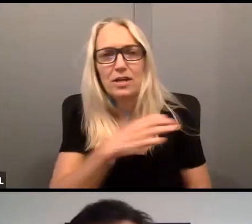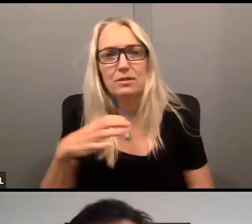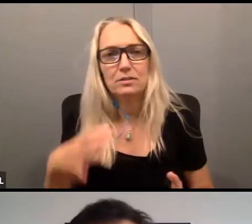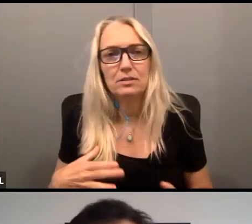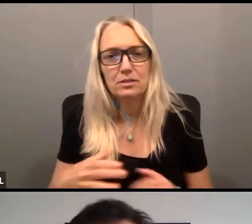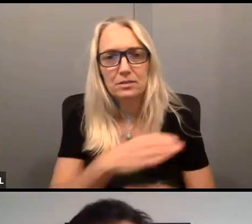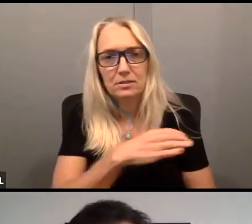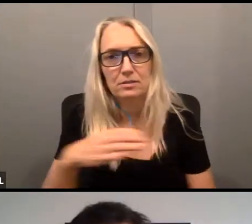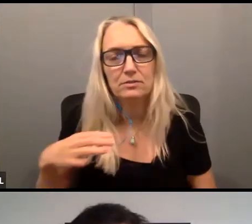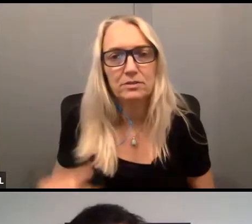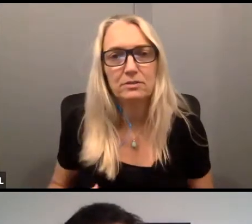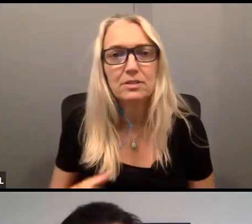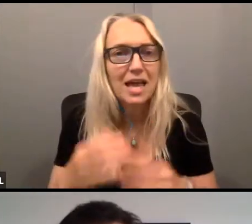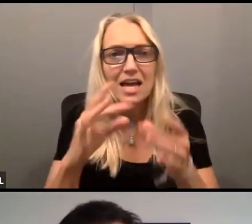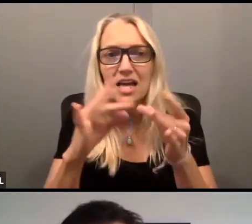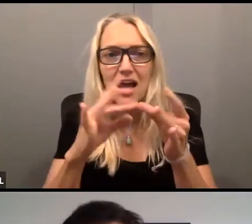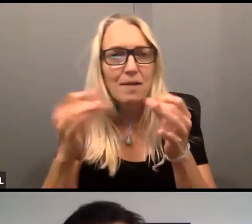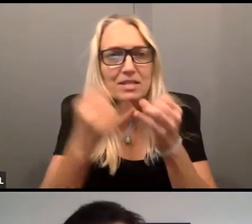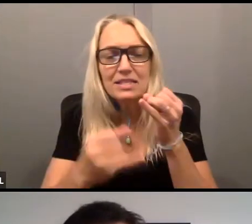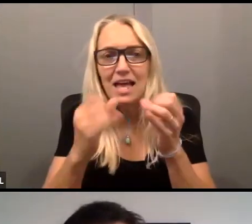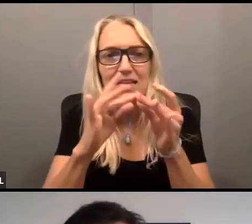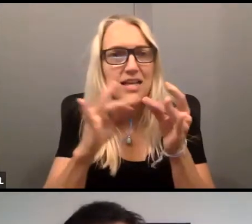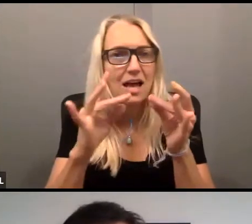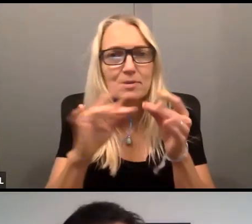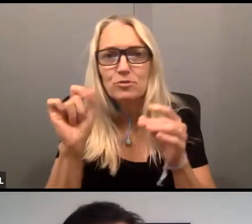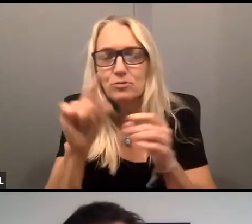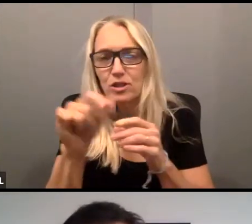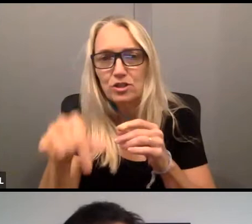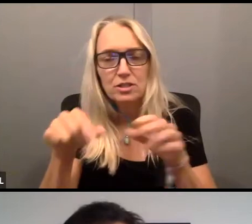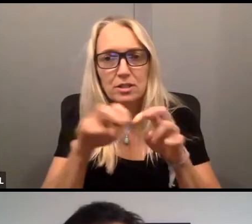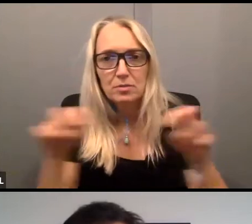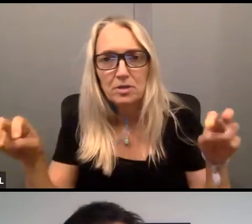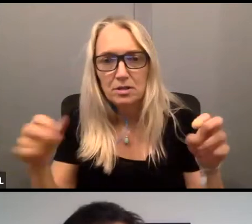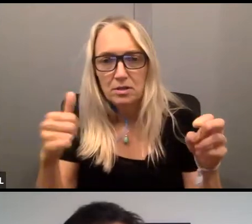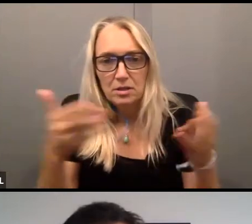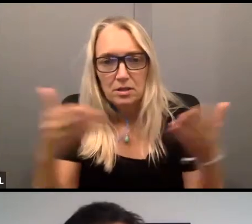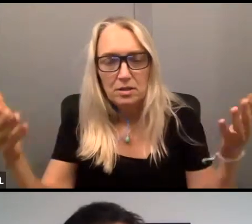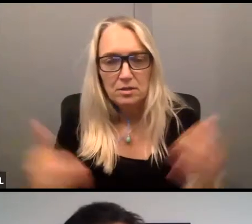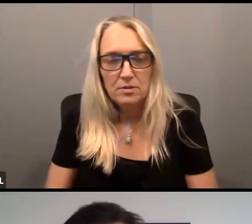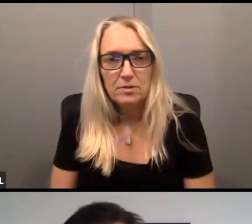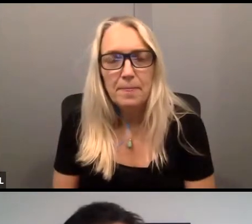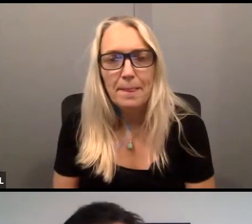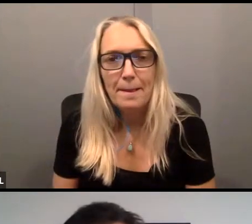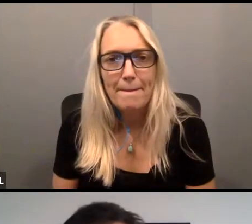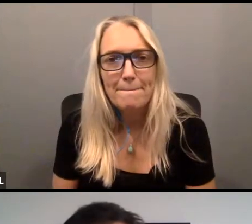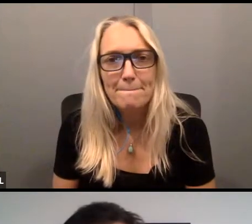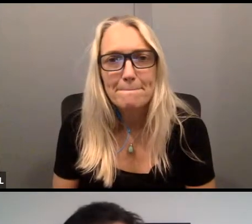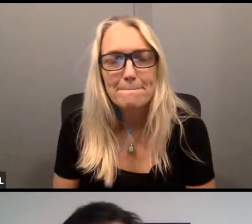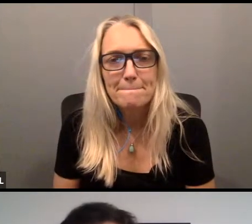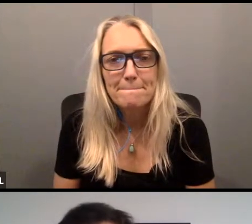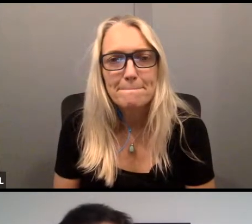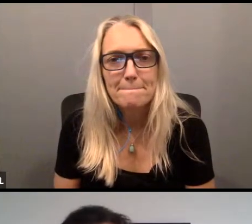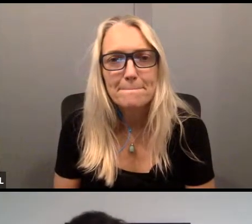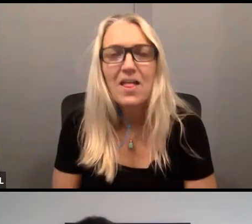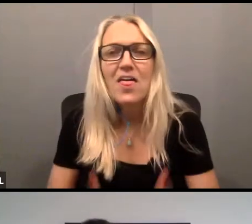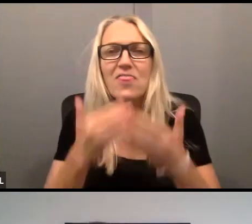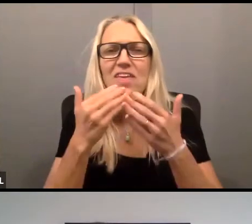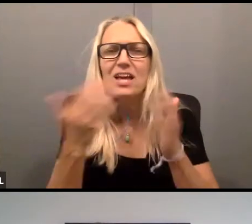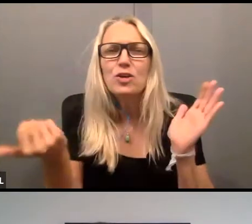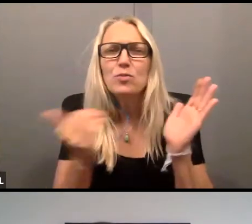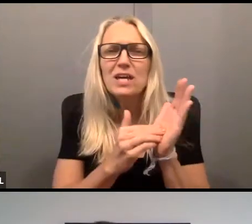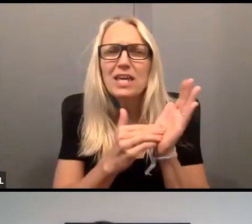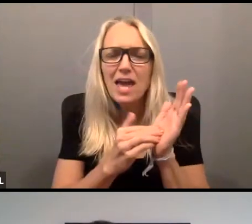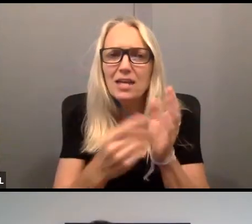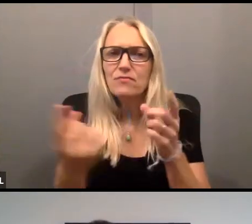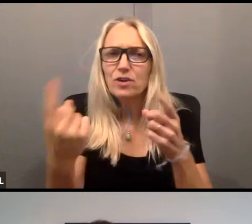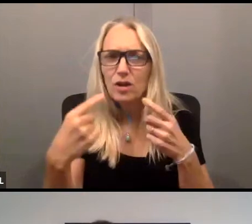if you have comments or questions for the folks on this panel. Okay, seeing none. Thank you again for coming